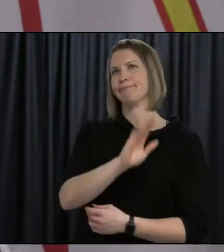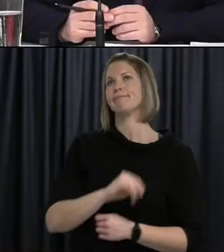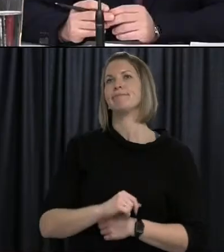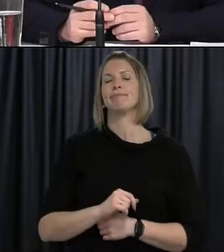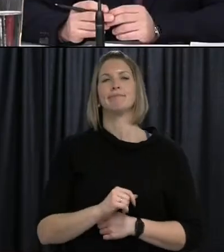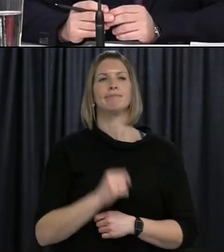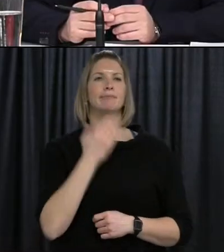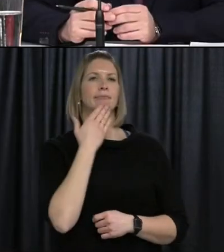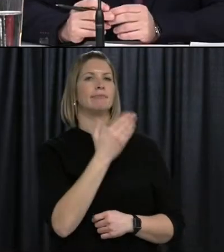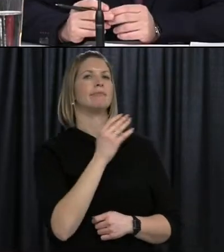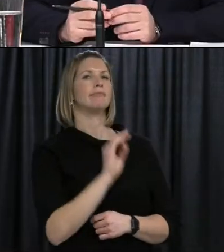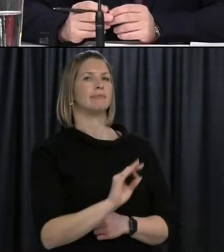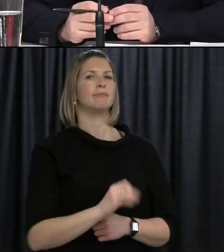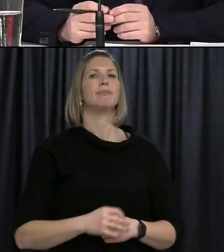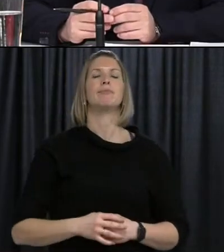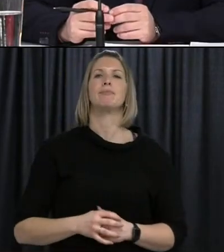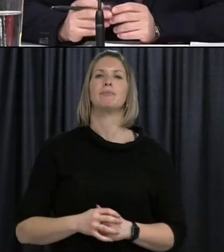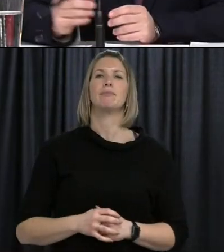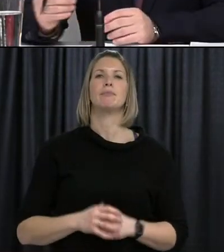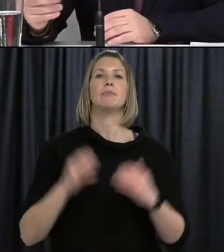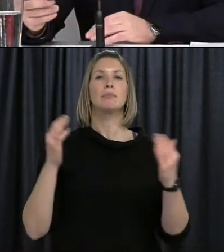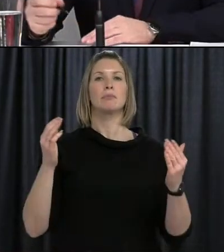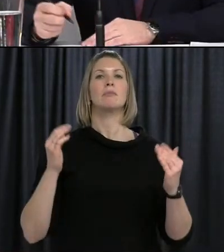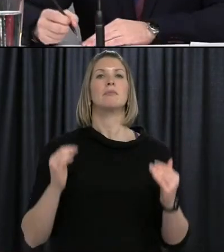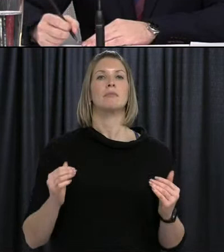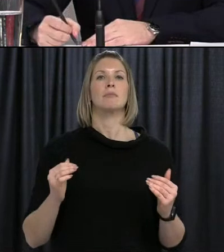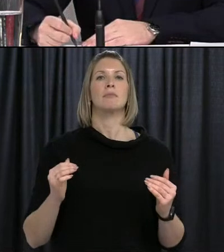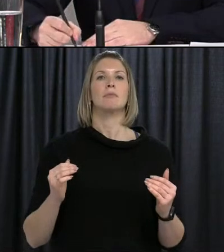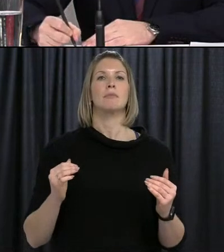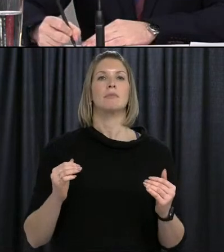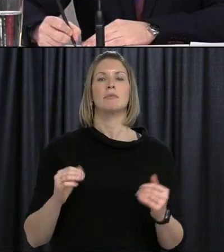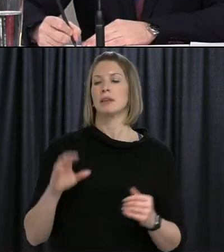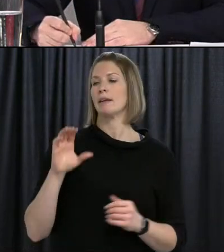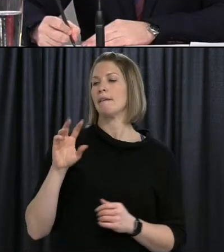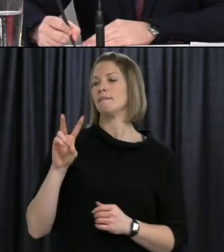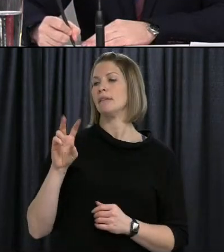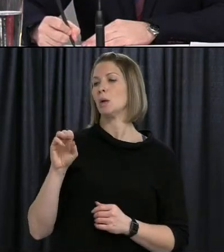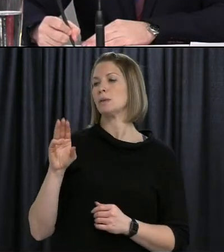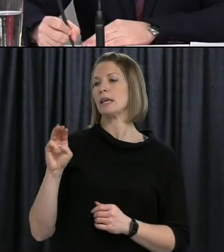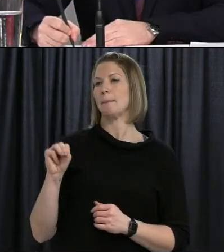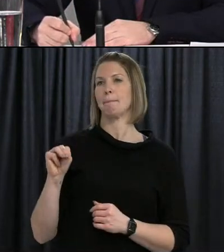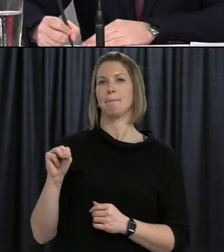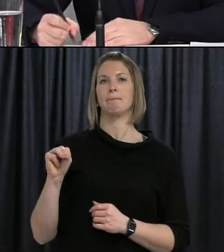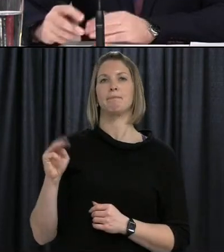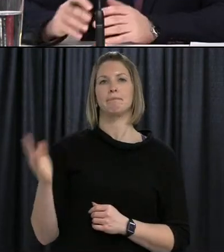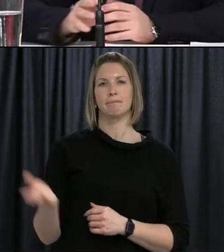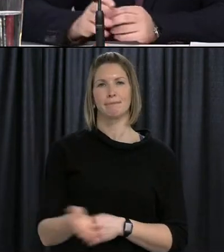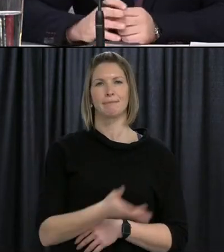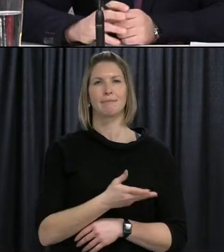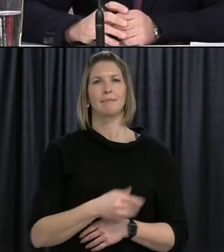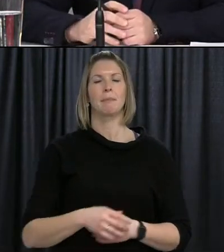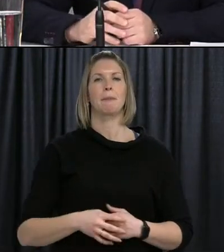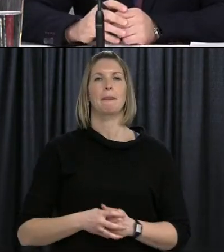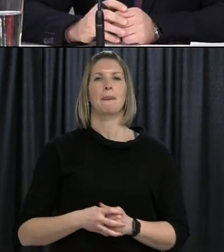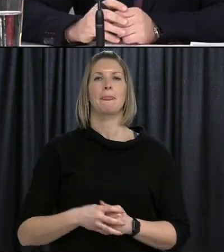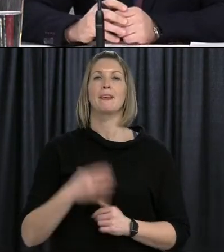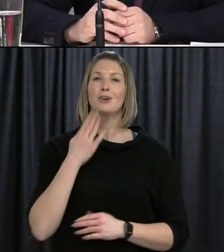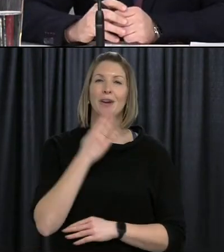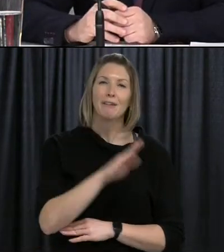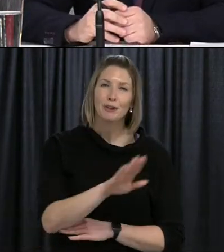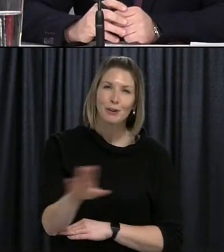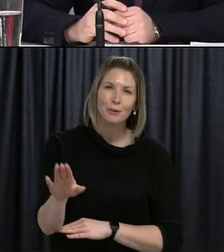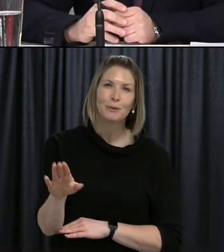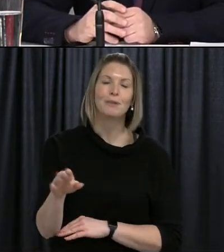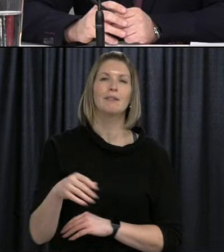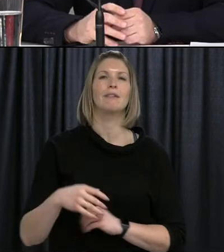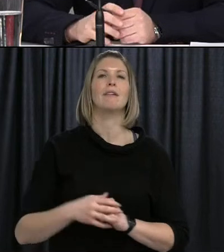Thank you. Our next questions are from Brian Callahan with VOCM. Please go ahead. Good afternoon.